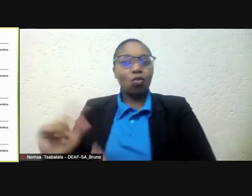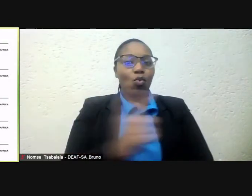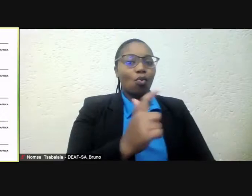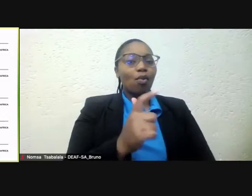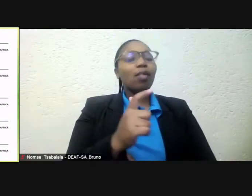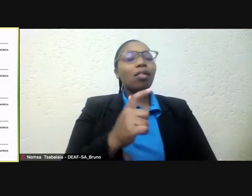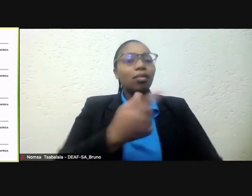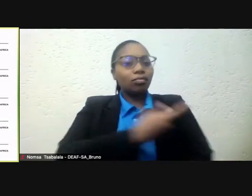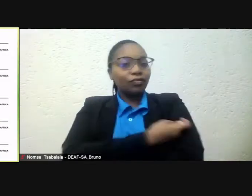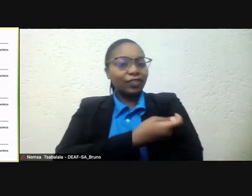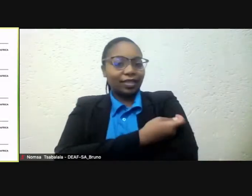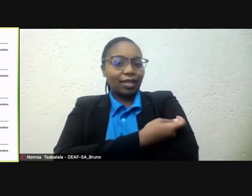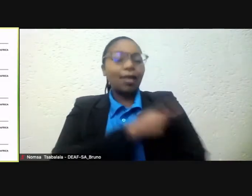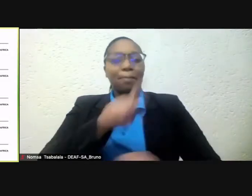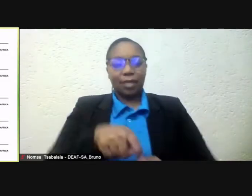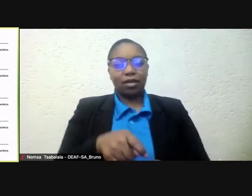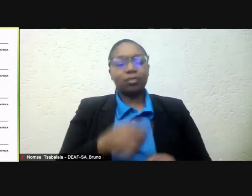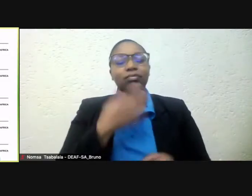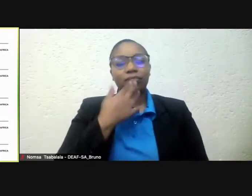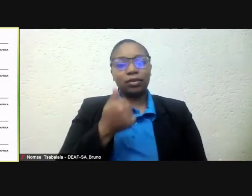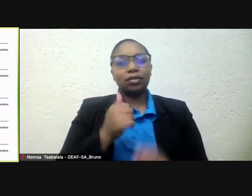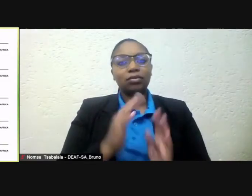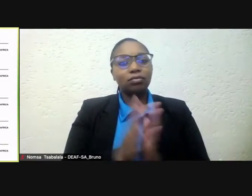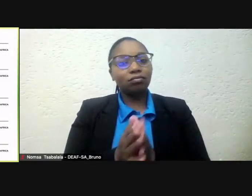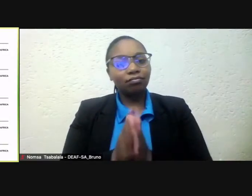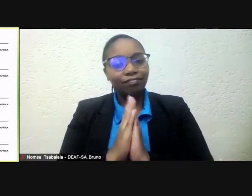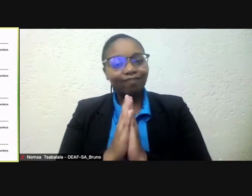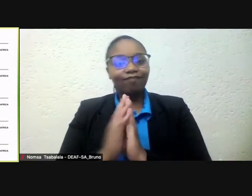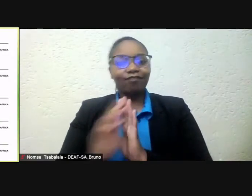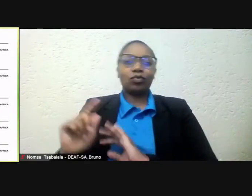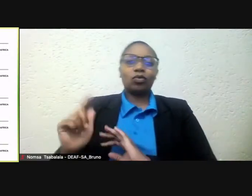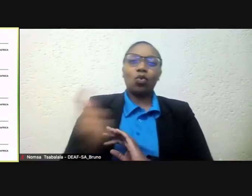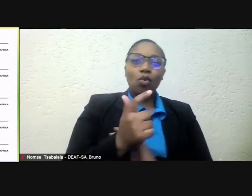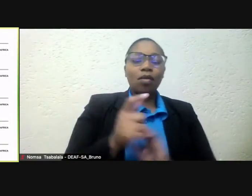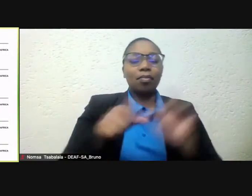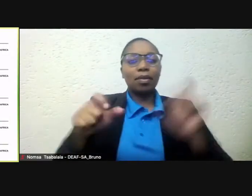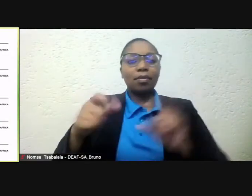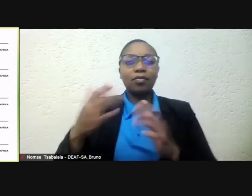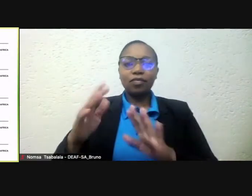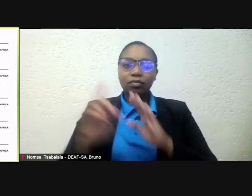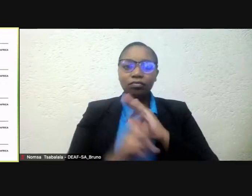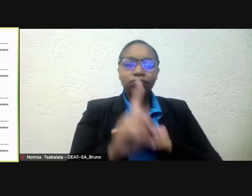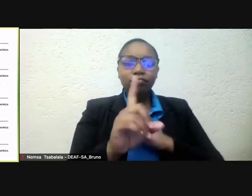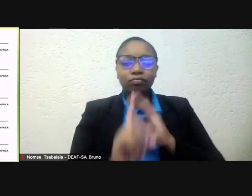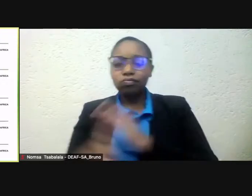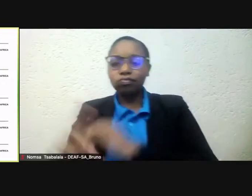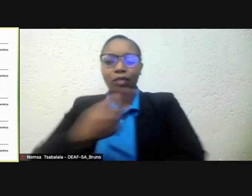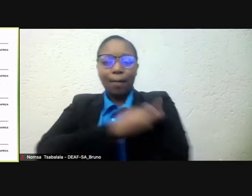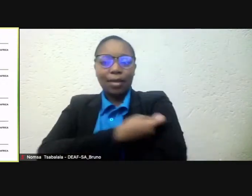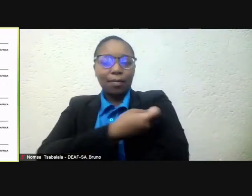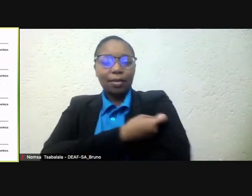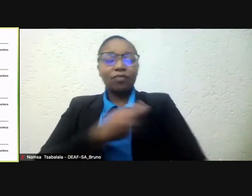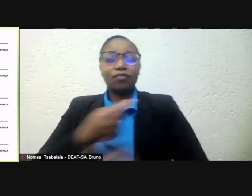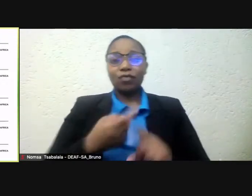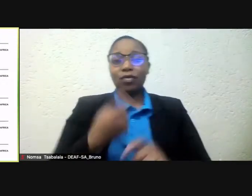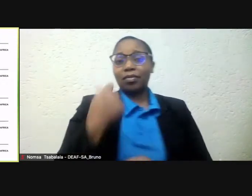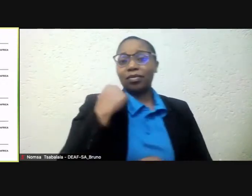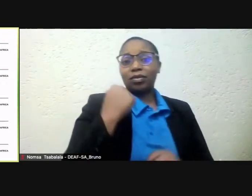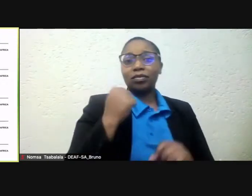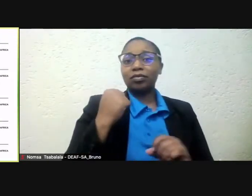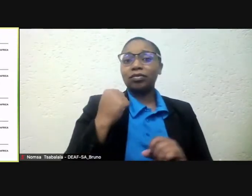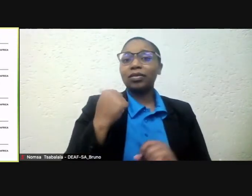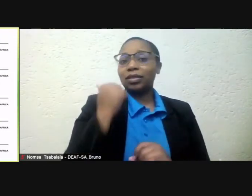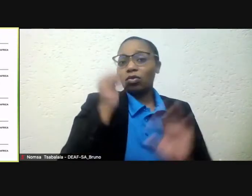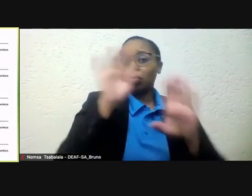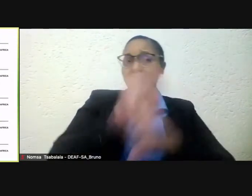come forward to be vaccinated. As of last night, just over 16.7 million of us had been